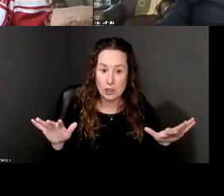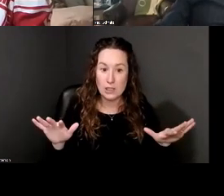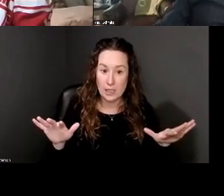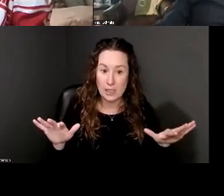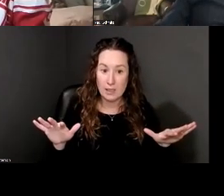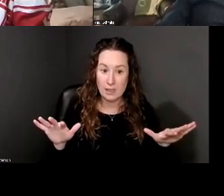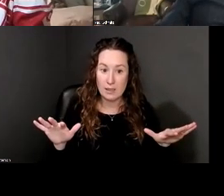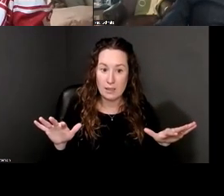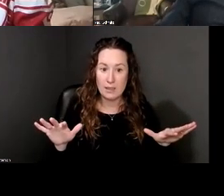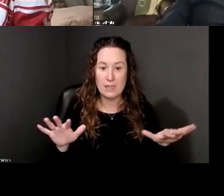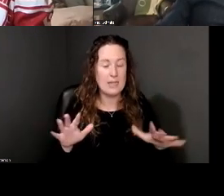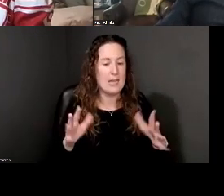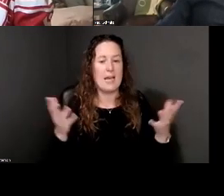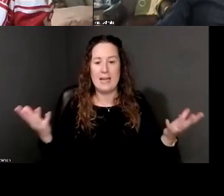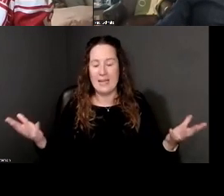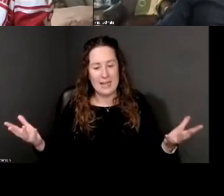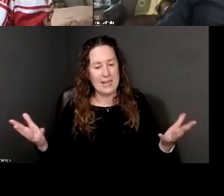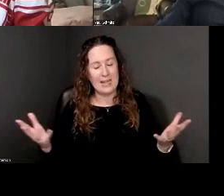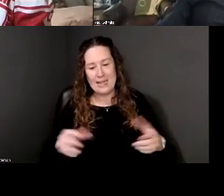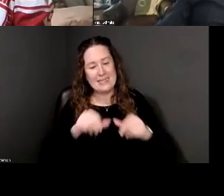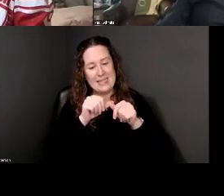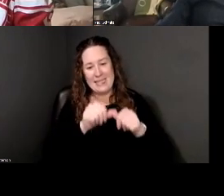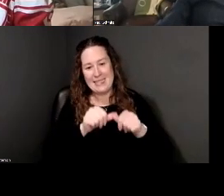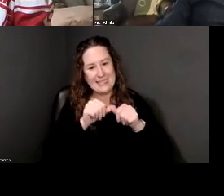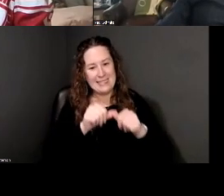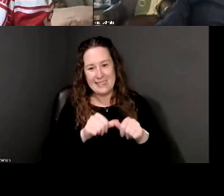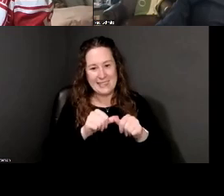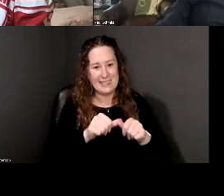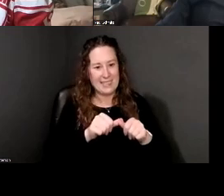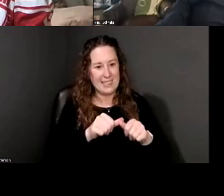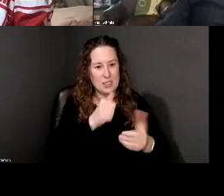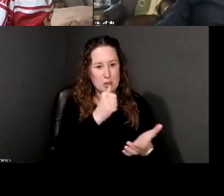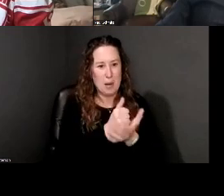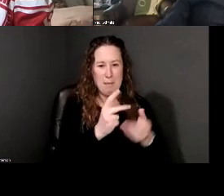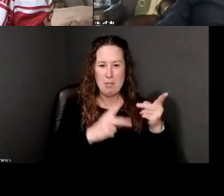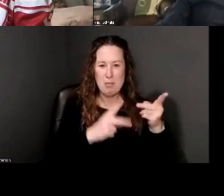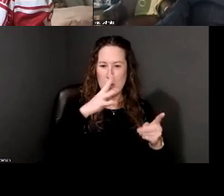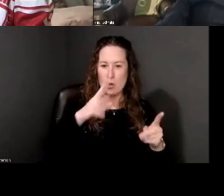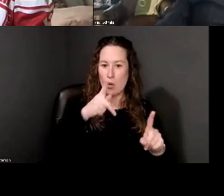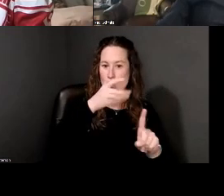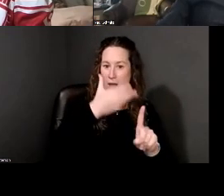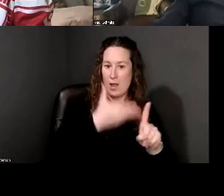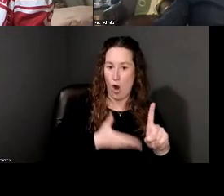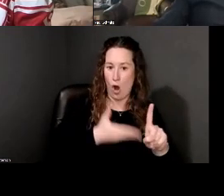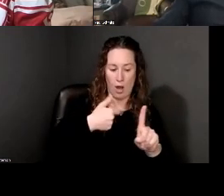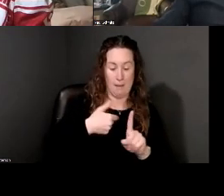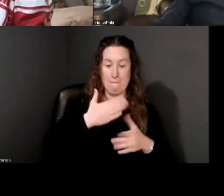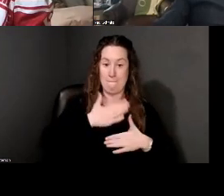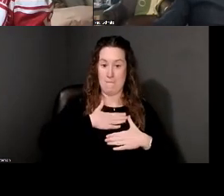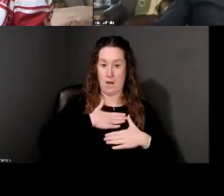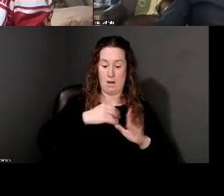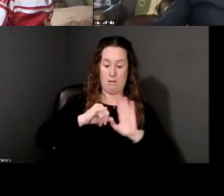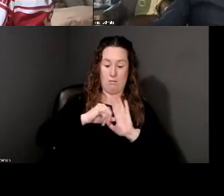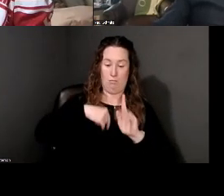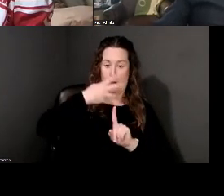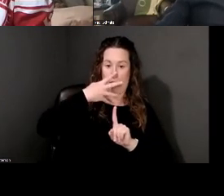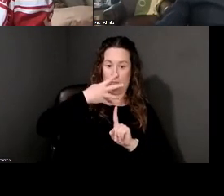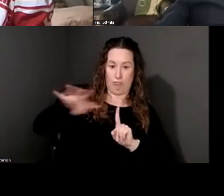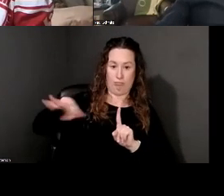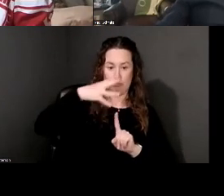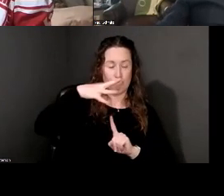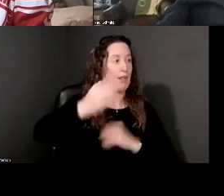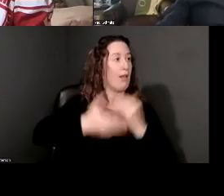It is inconsistent with helping people to ignore who they are, right? And I have trouble figuring out a way that